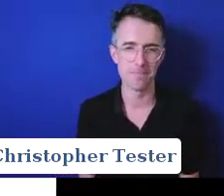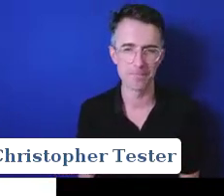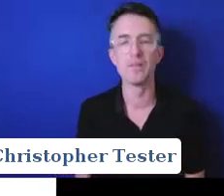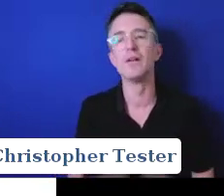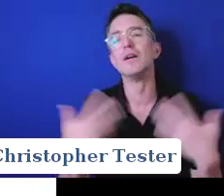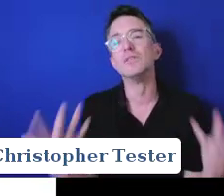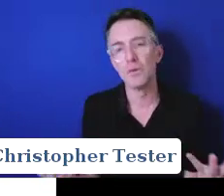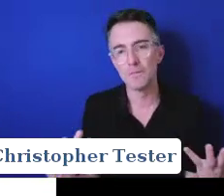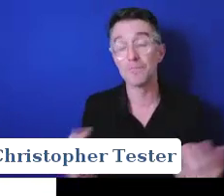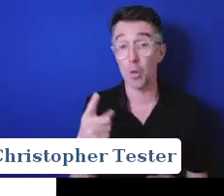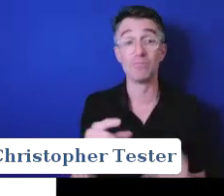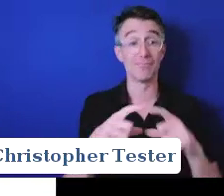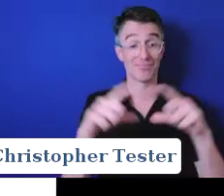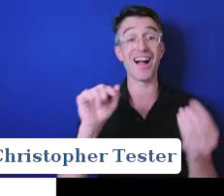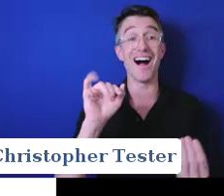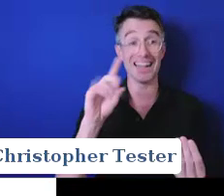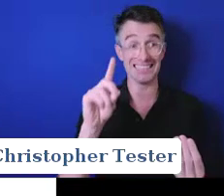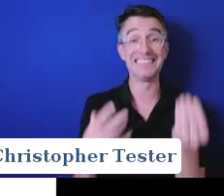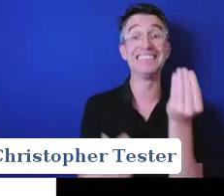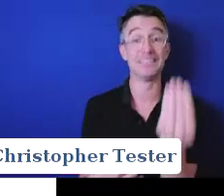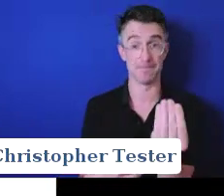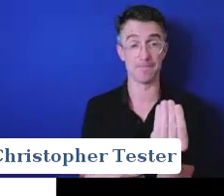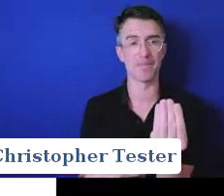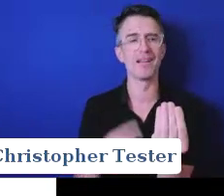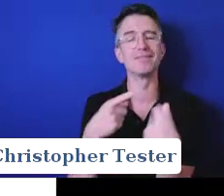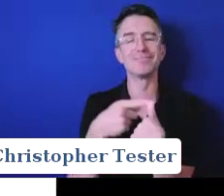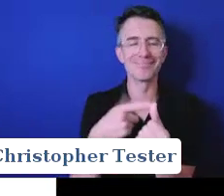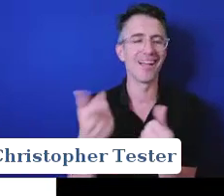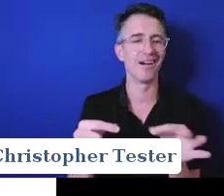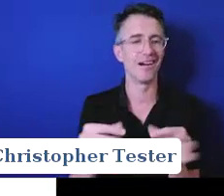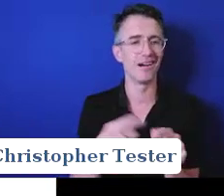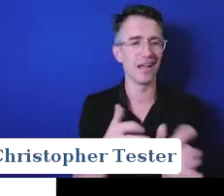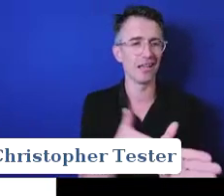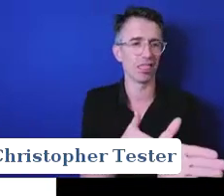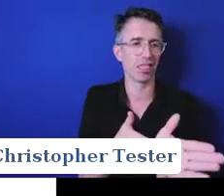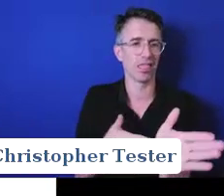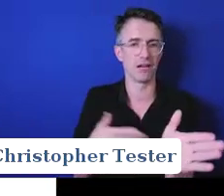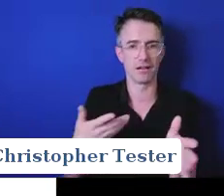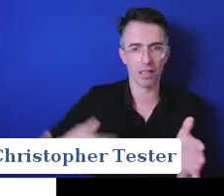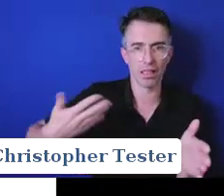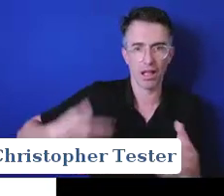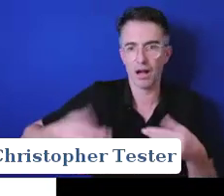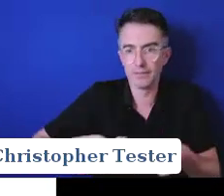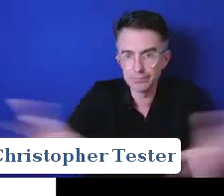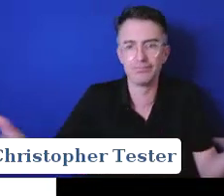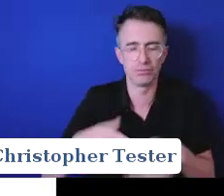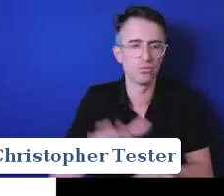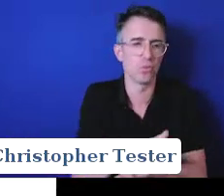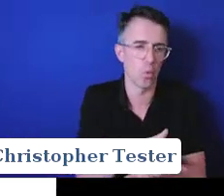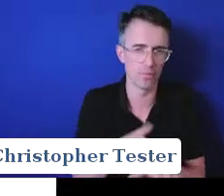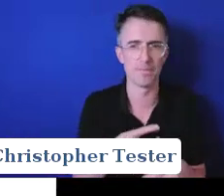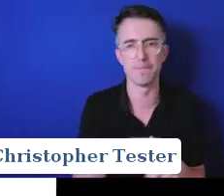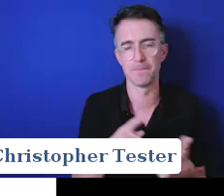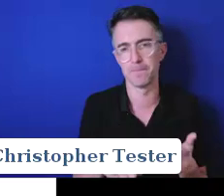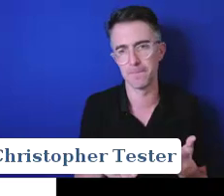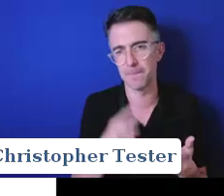insufficient. However, active engagement, as mentioned earlier, with government stakeholders at all levels,